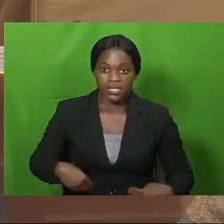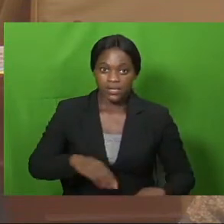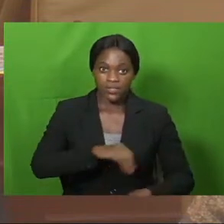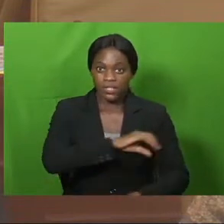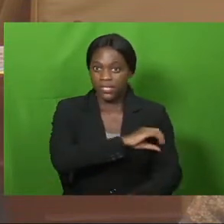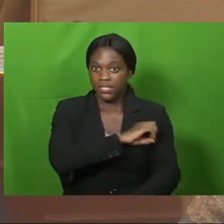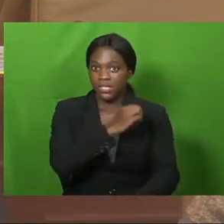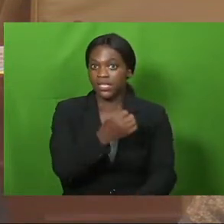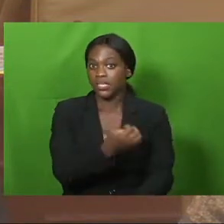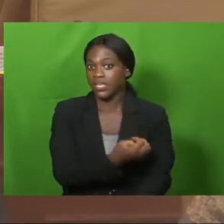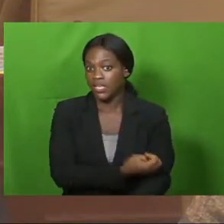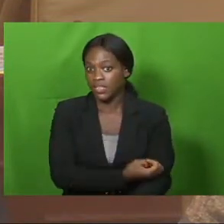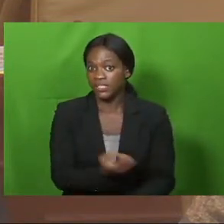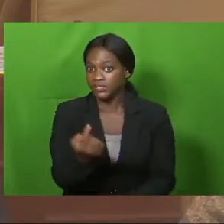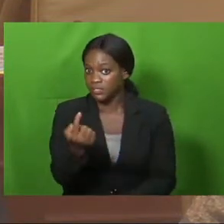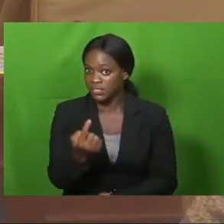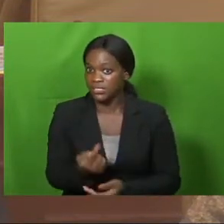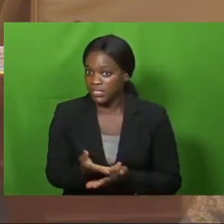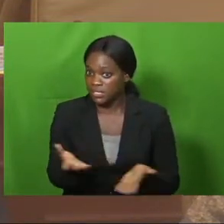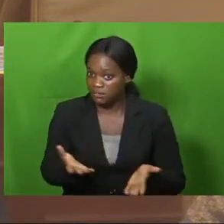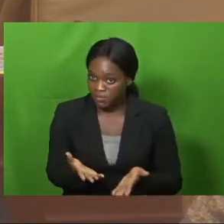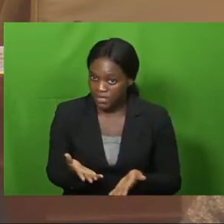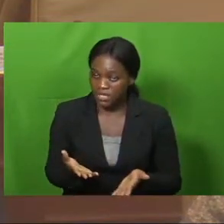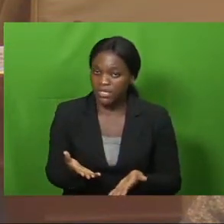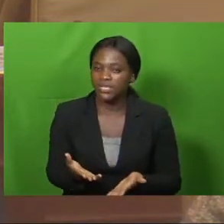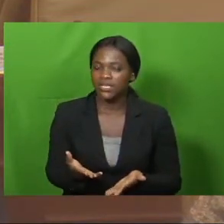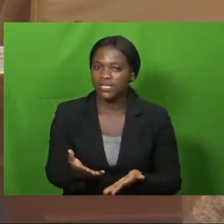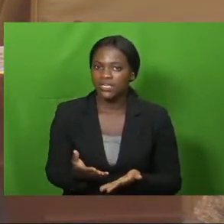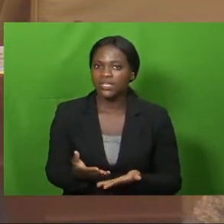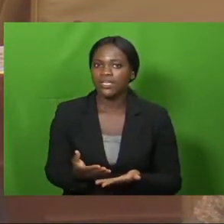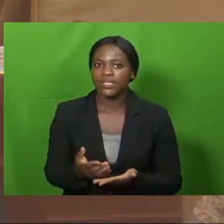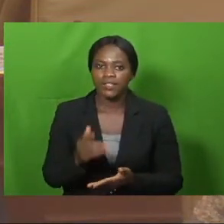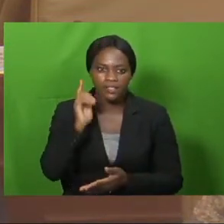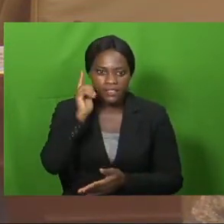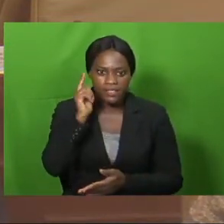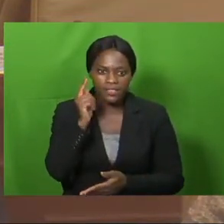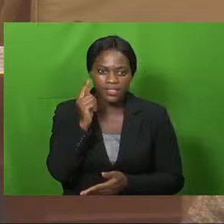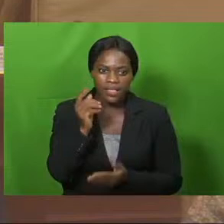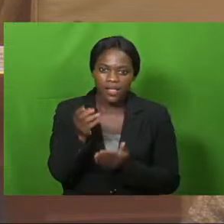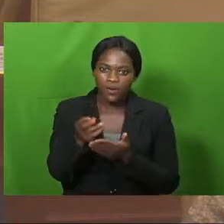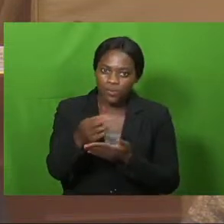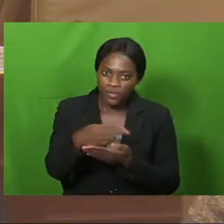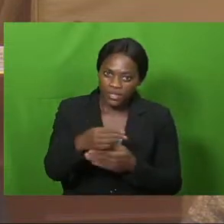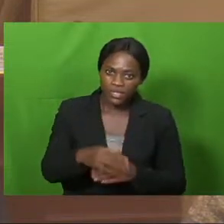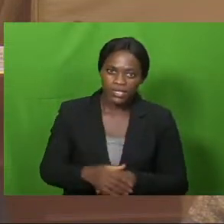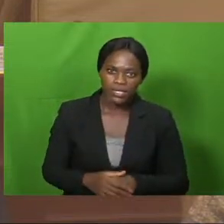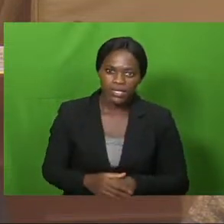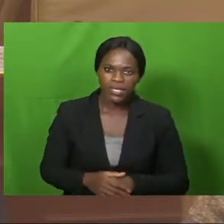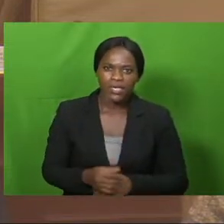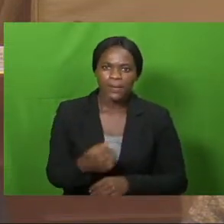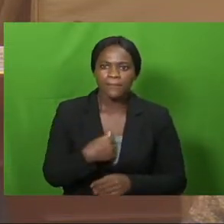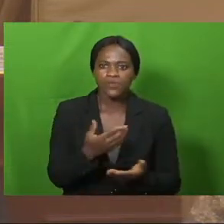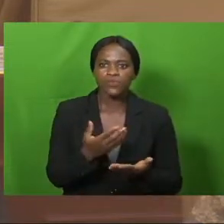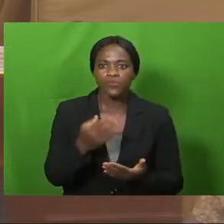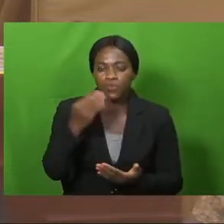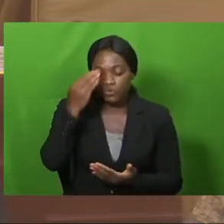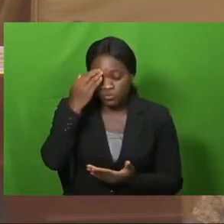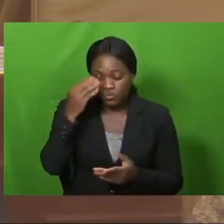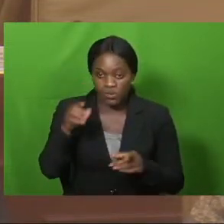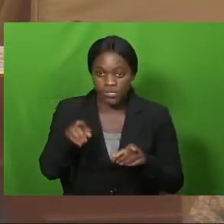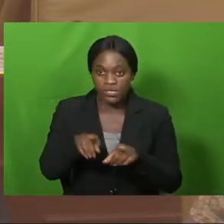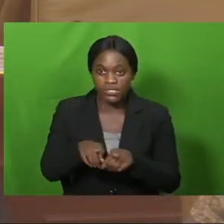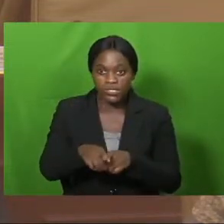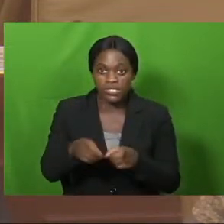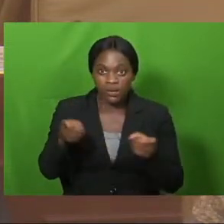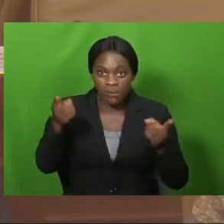energy came and will be coming at a later time. I want to know whether the same applies to the Minister